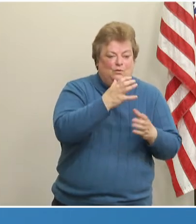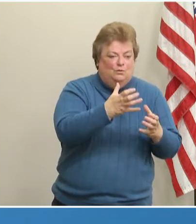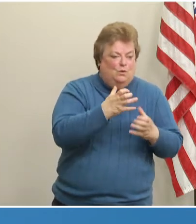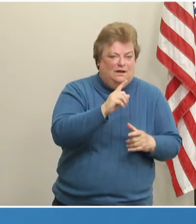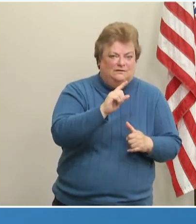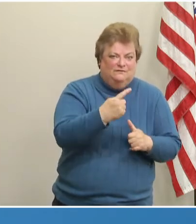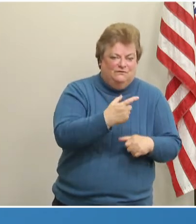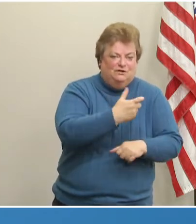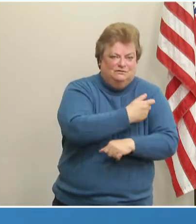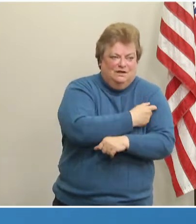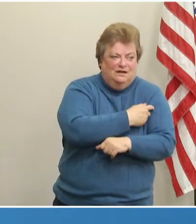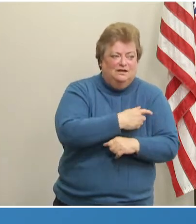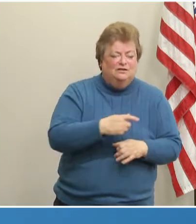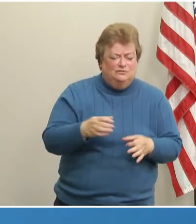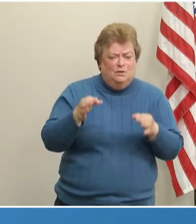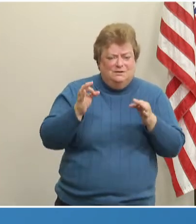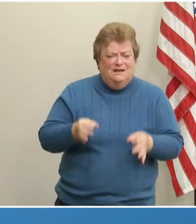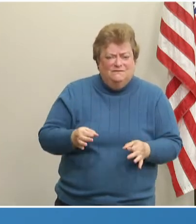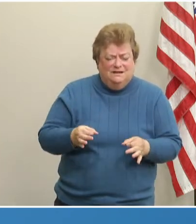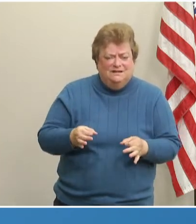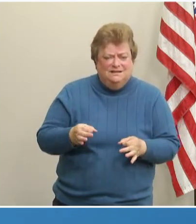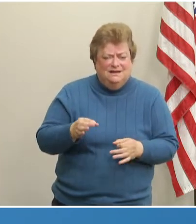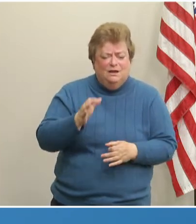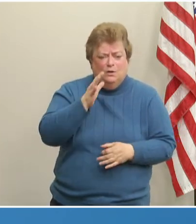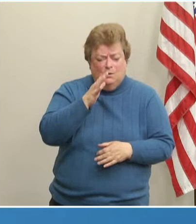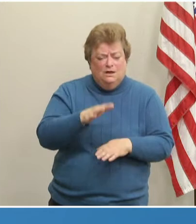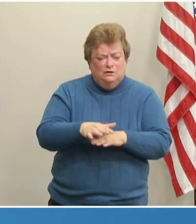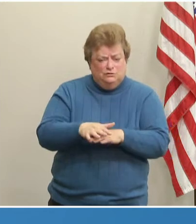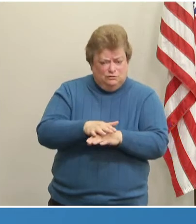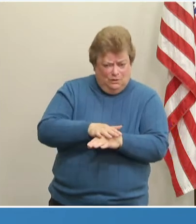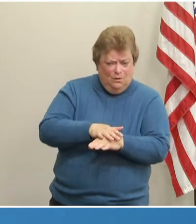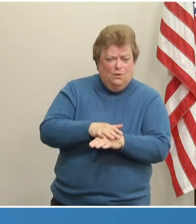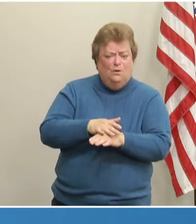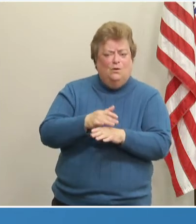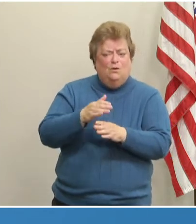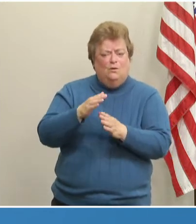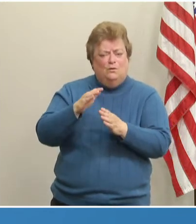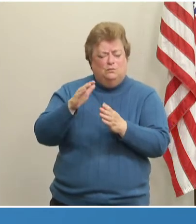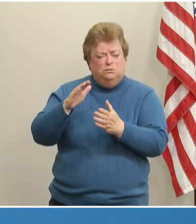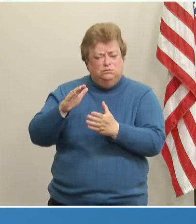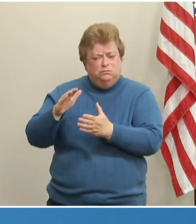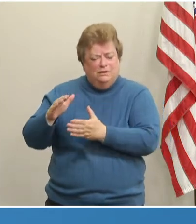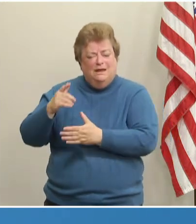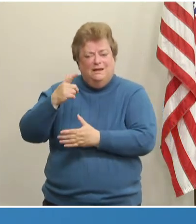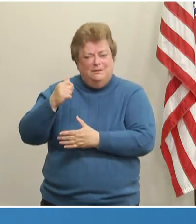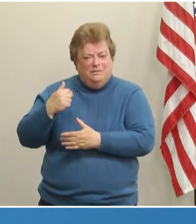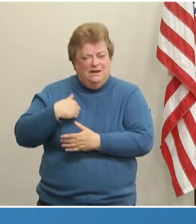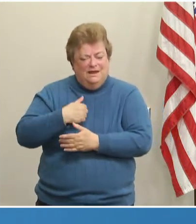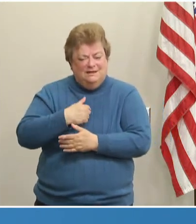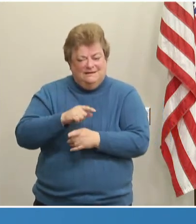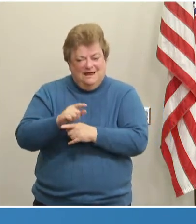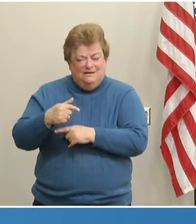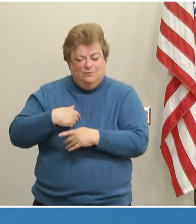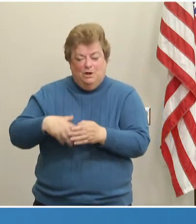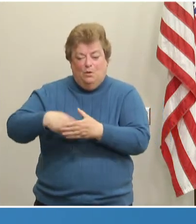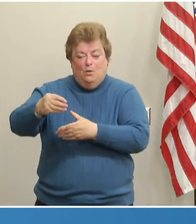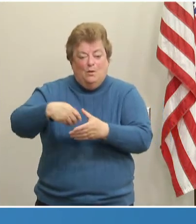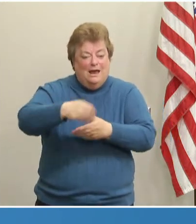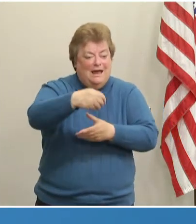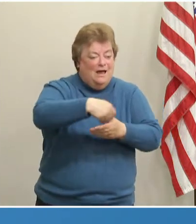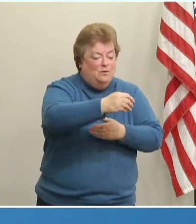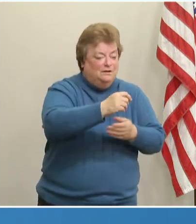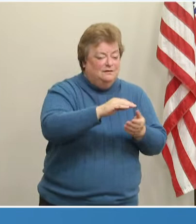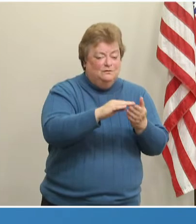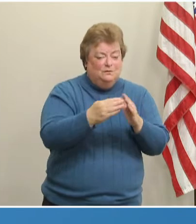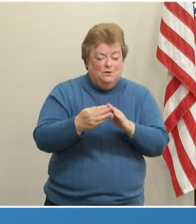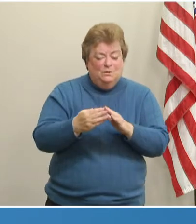definitely, Bailey, it's going to be, it's going to be a slower process because we'll have smaller numbers when we go out into the community.